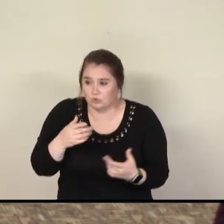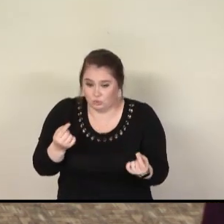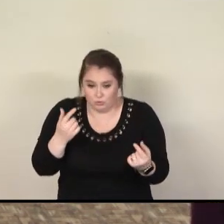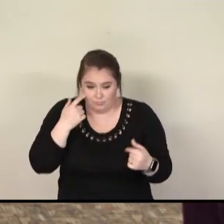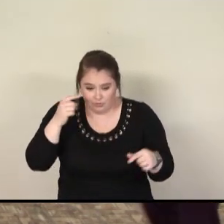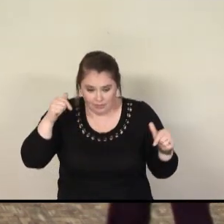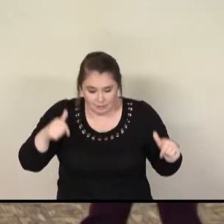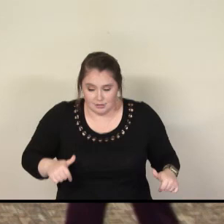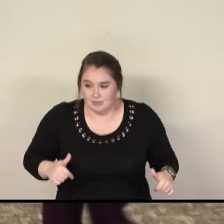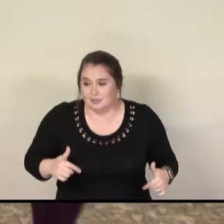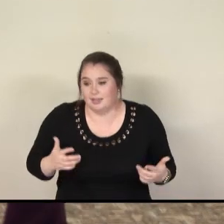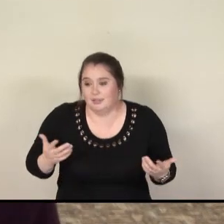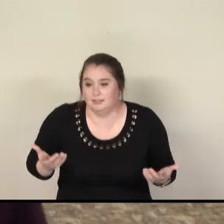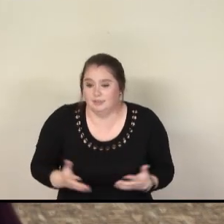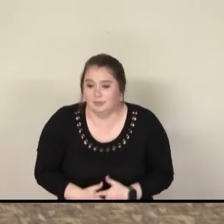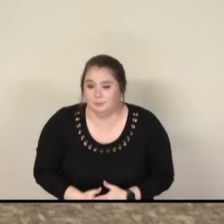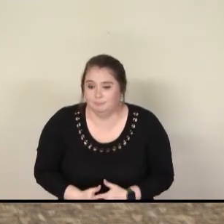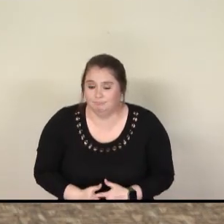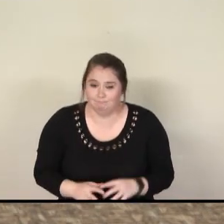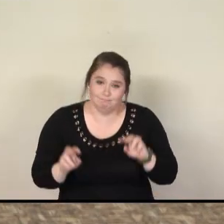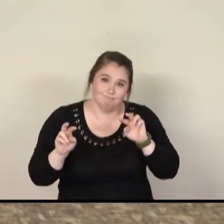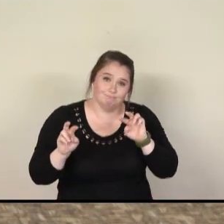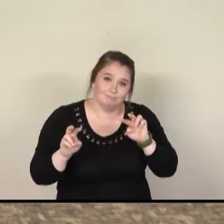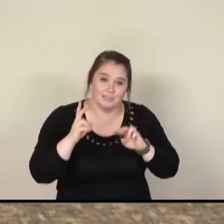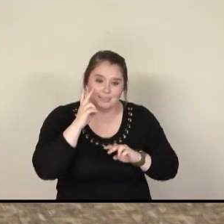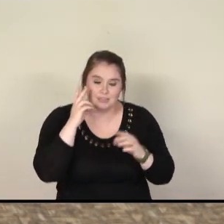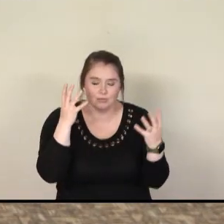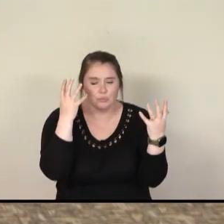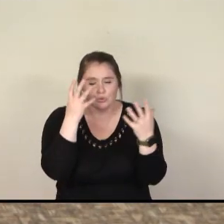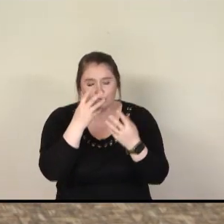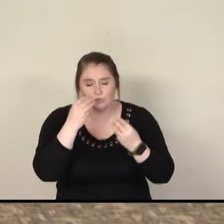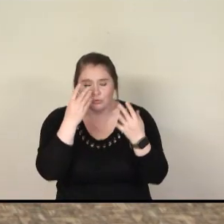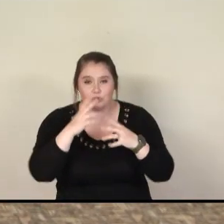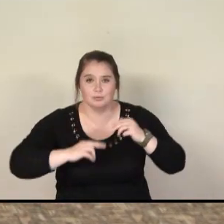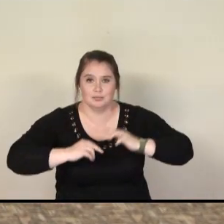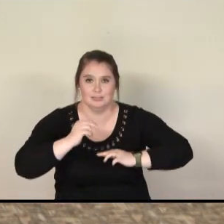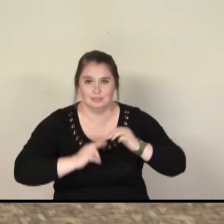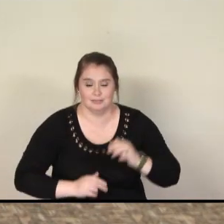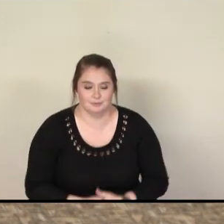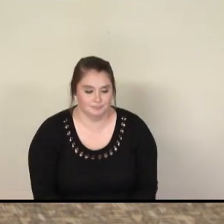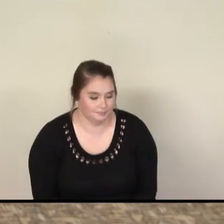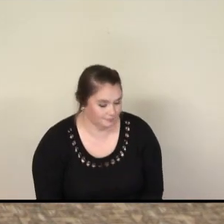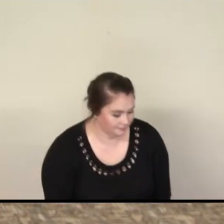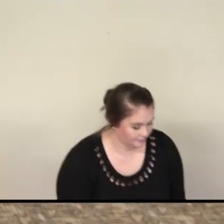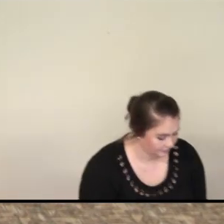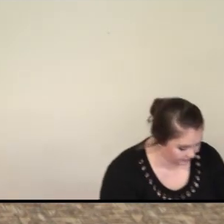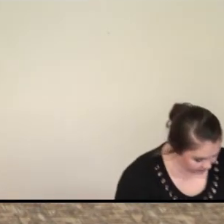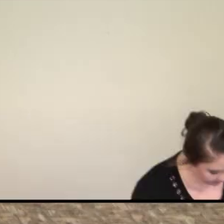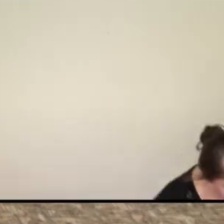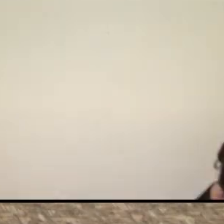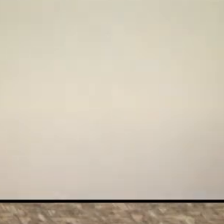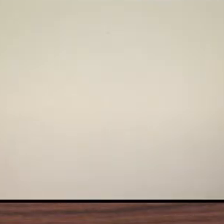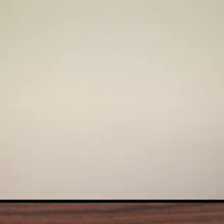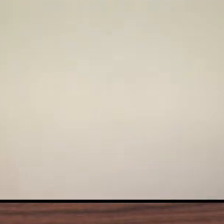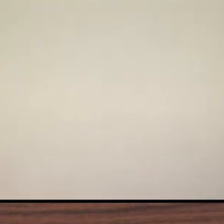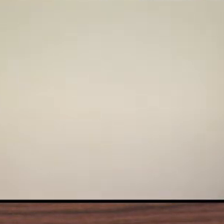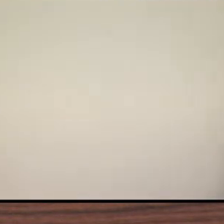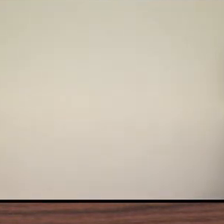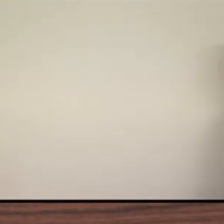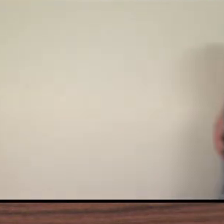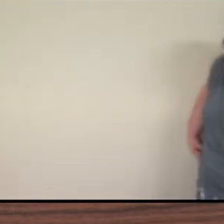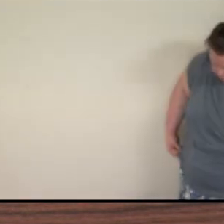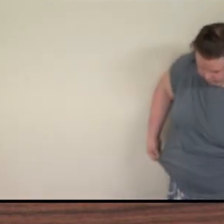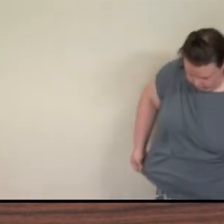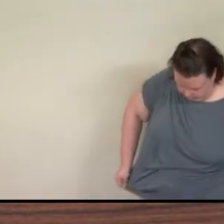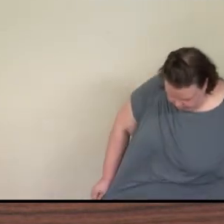this, and look forward to seeing these beautiful buildings. We'll move on